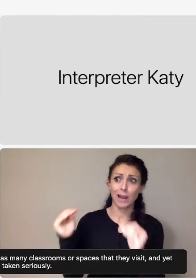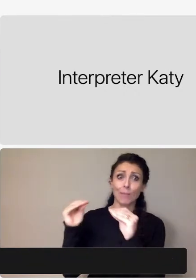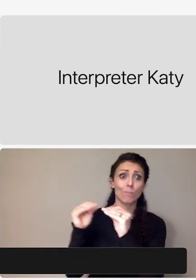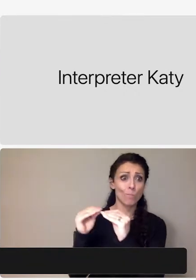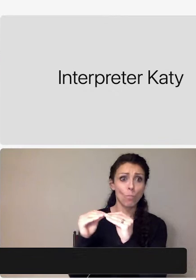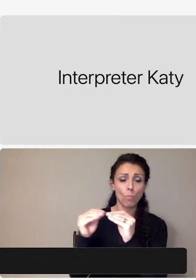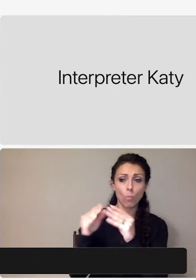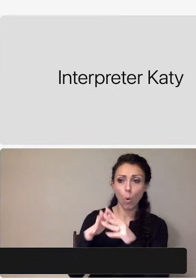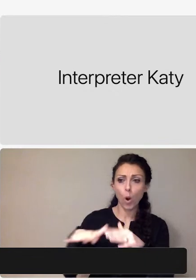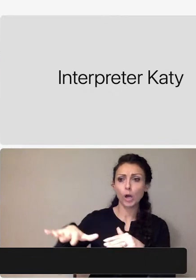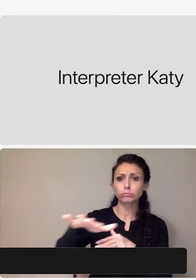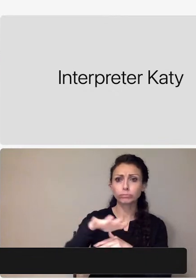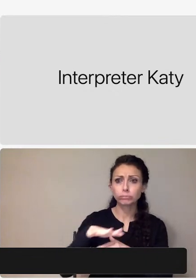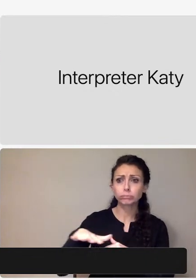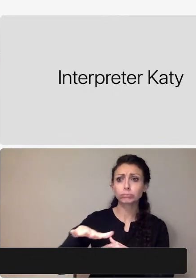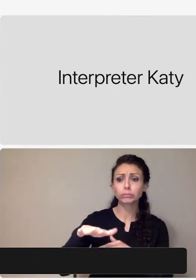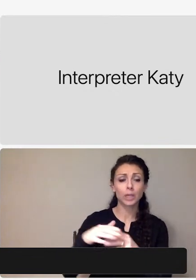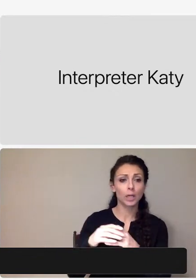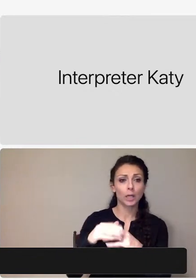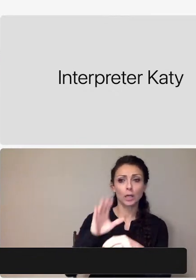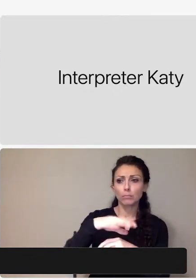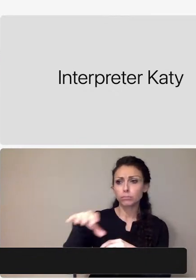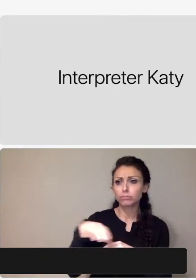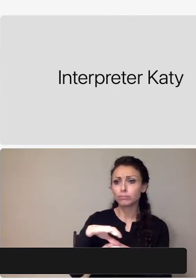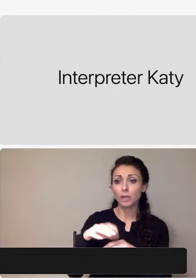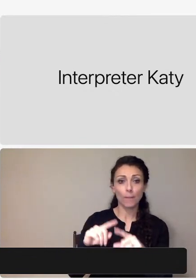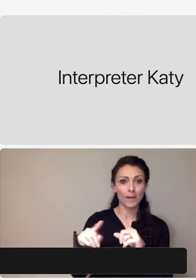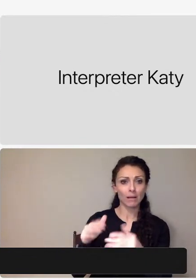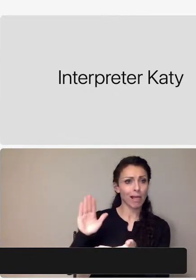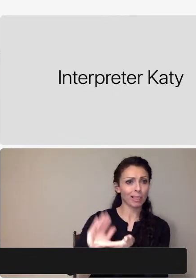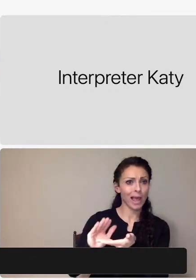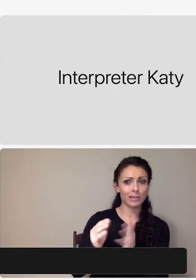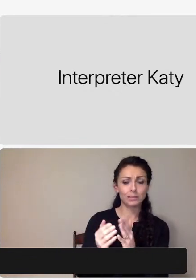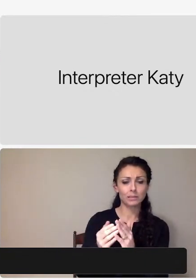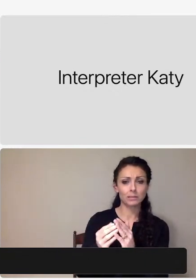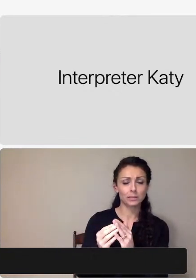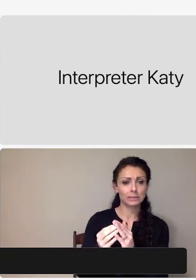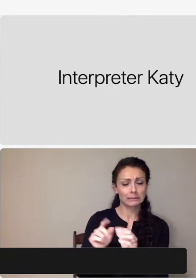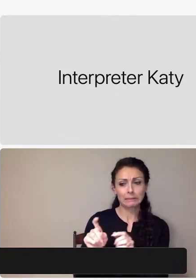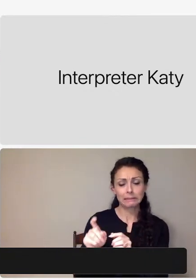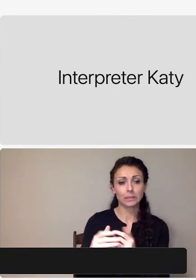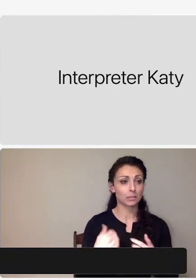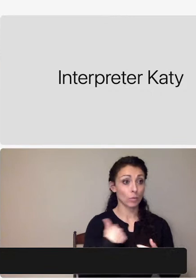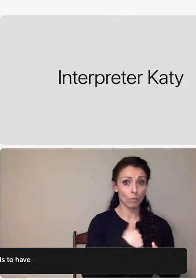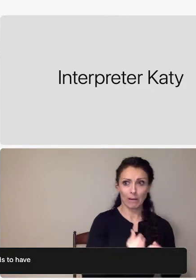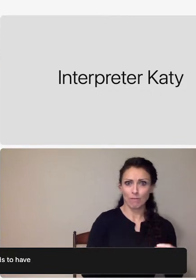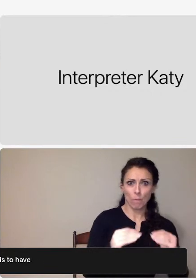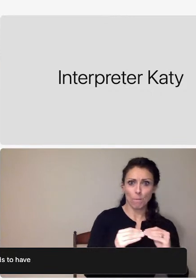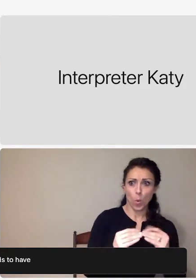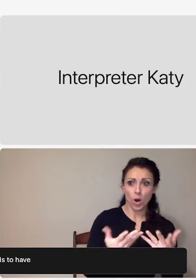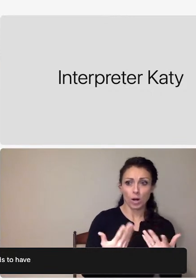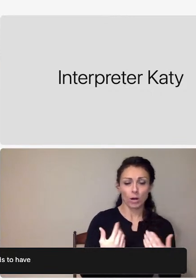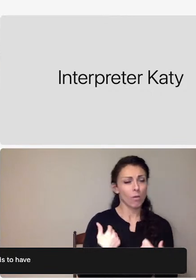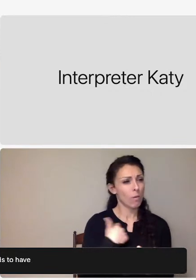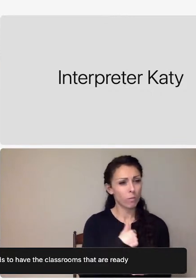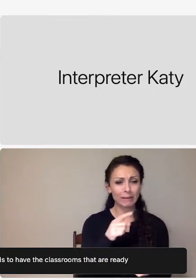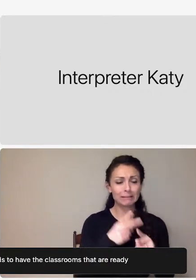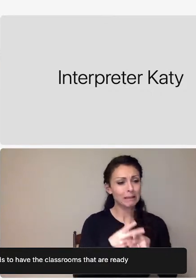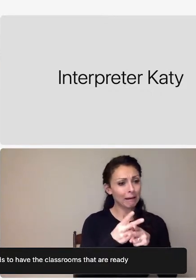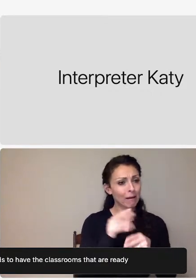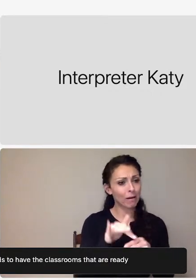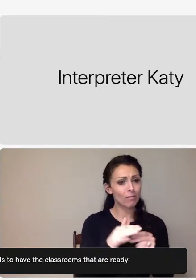be we owe it to our kids we owe it to our teachers our staff needs to have classrooms that are ready every single